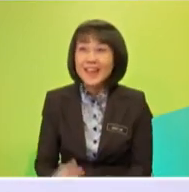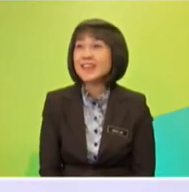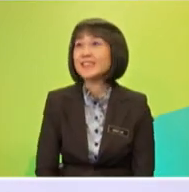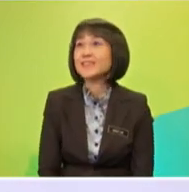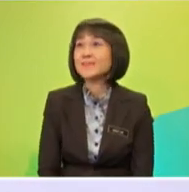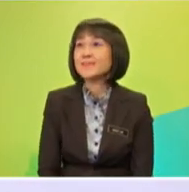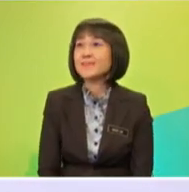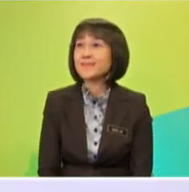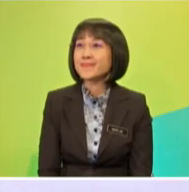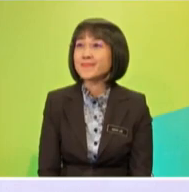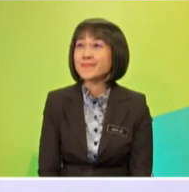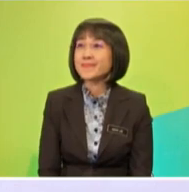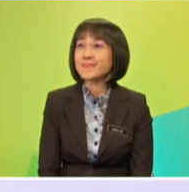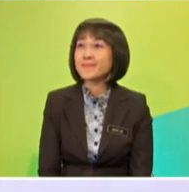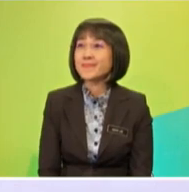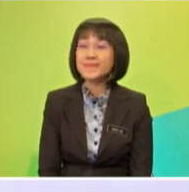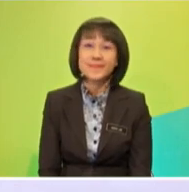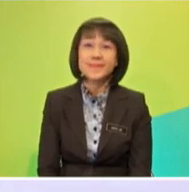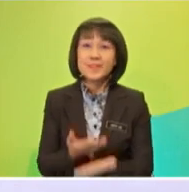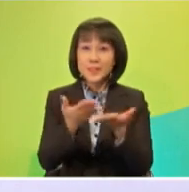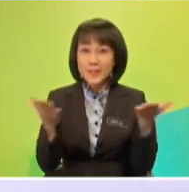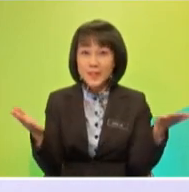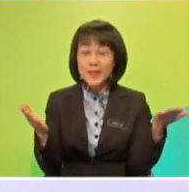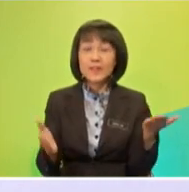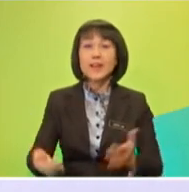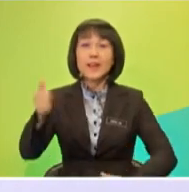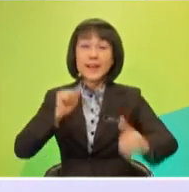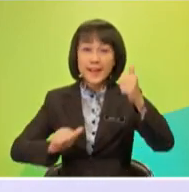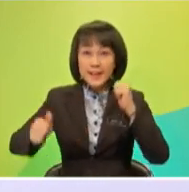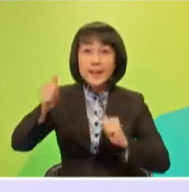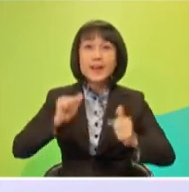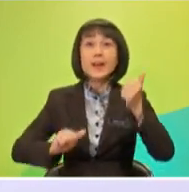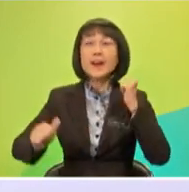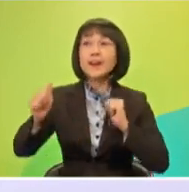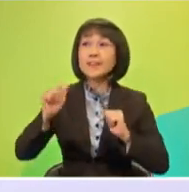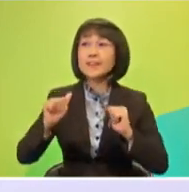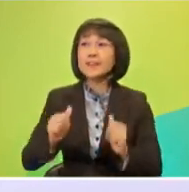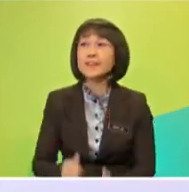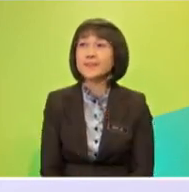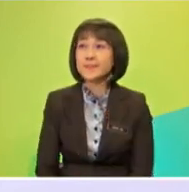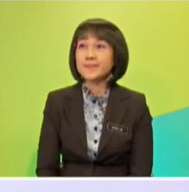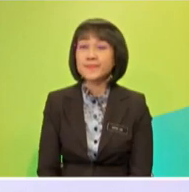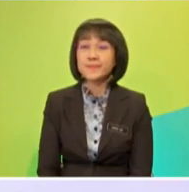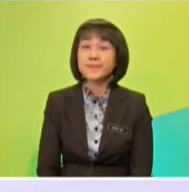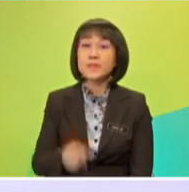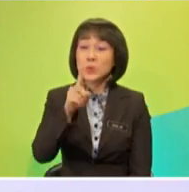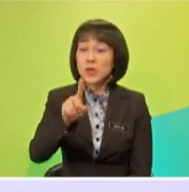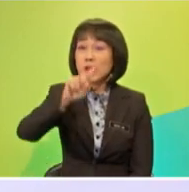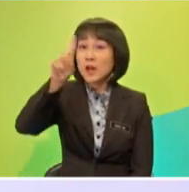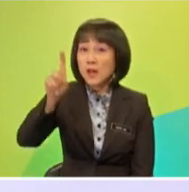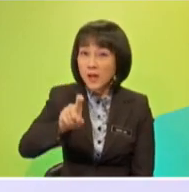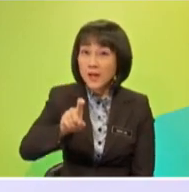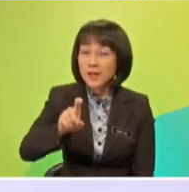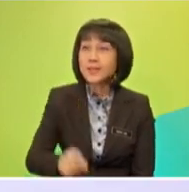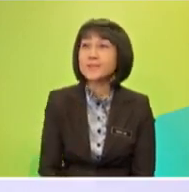play charades? Okay, you have to act out the action. Okay. One will ask the question. Remember